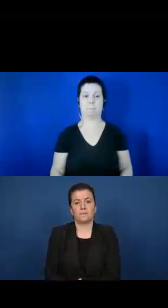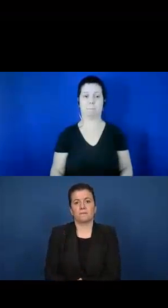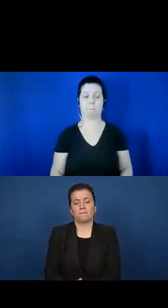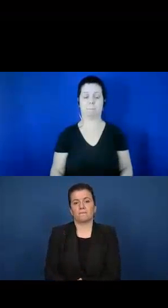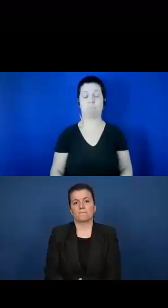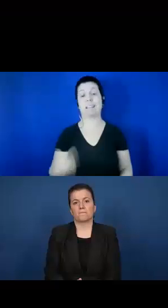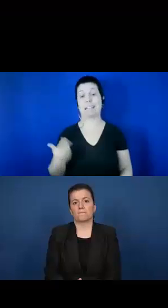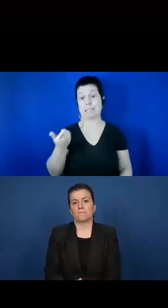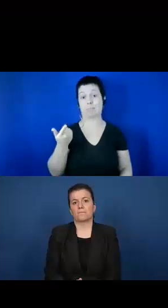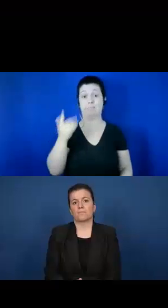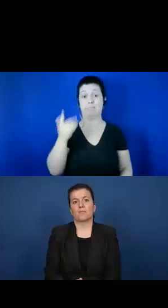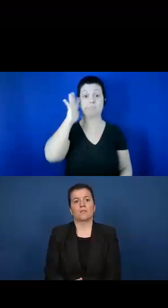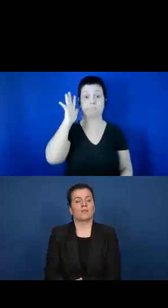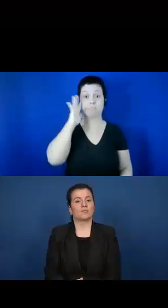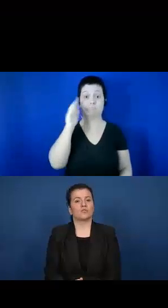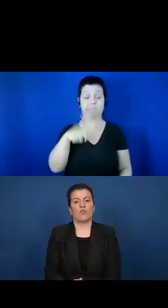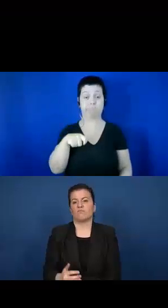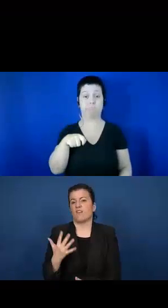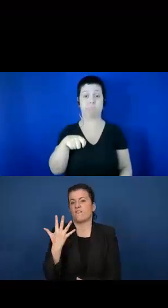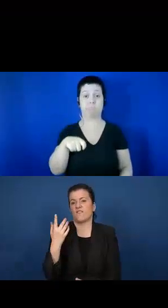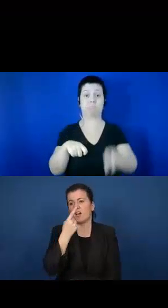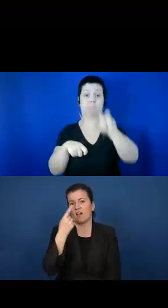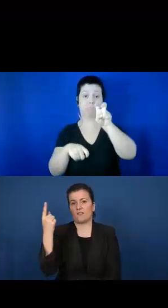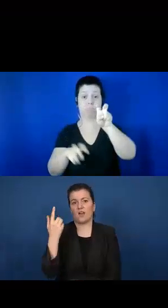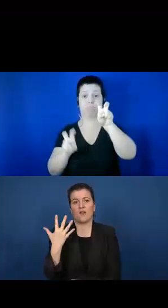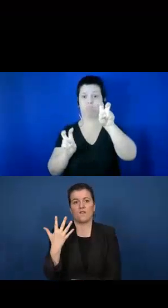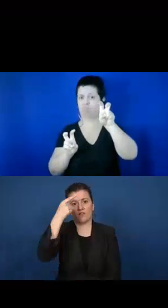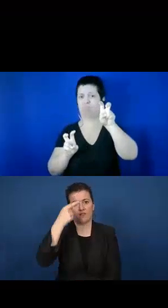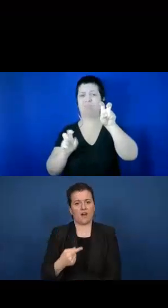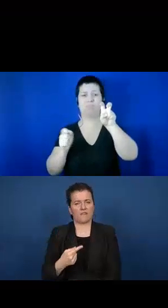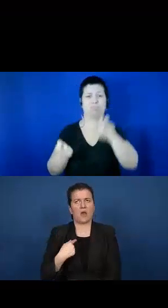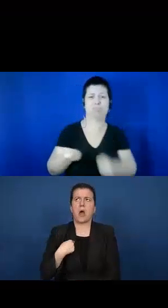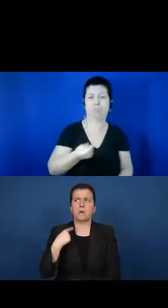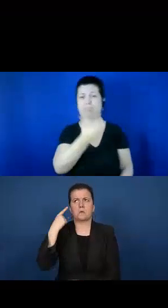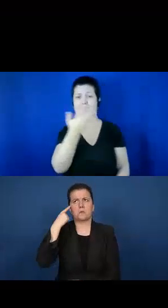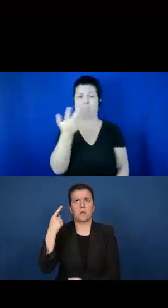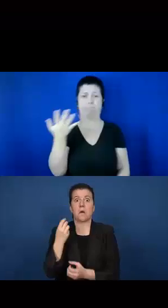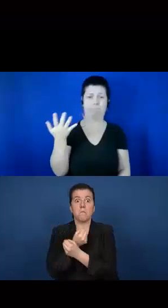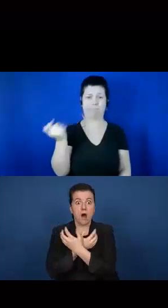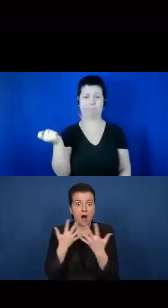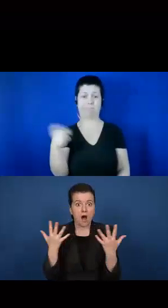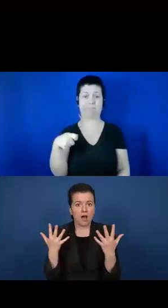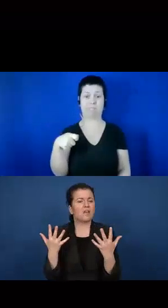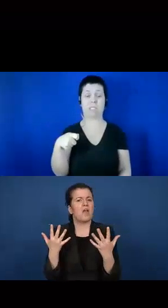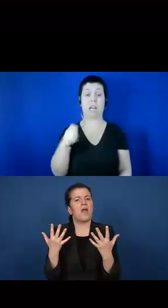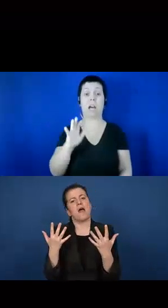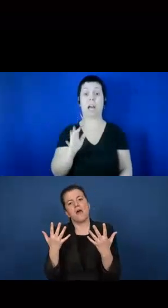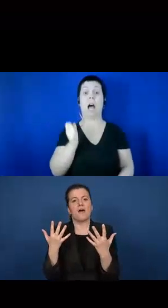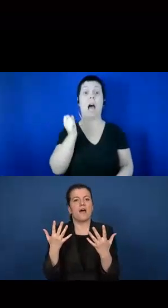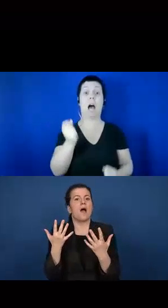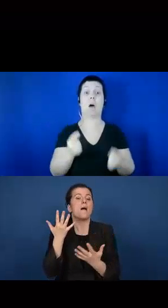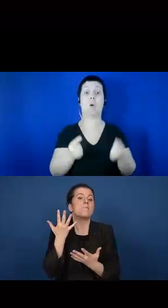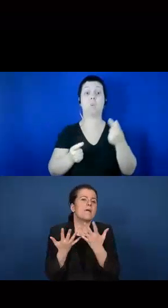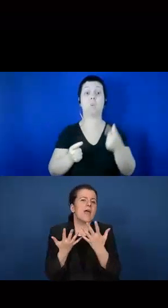use just the 5x5 grid to create unlimited haptograms, some of these haptograms will become